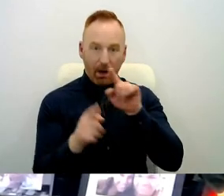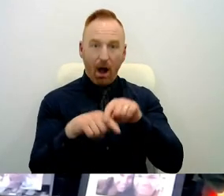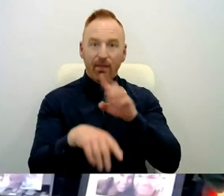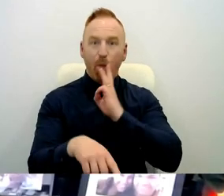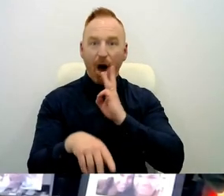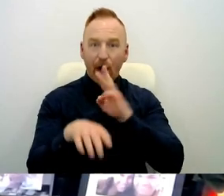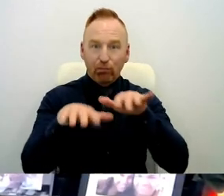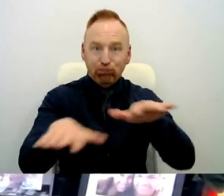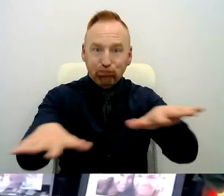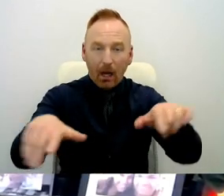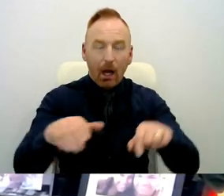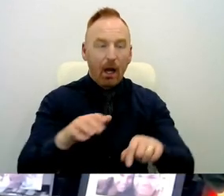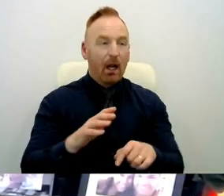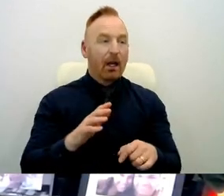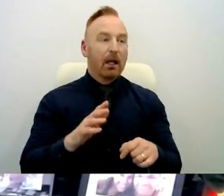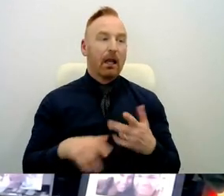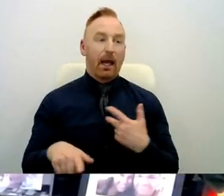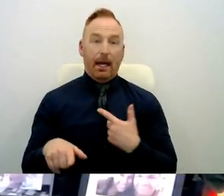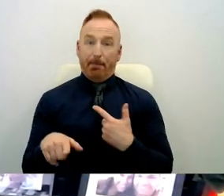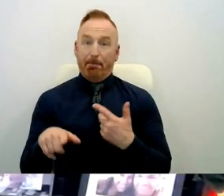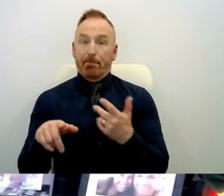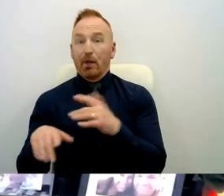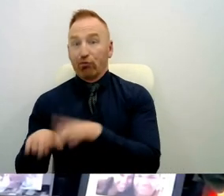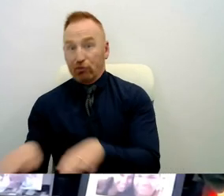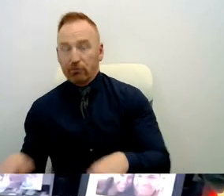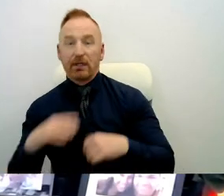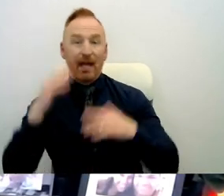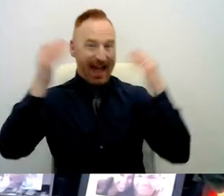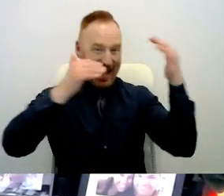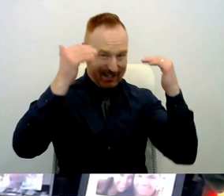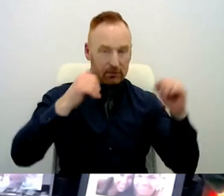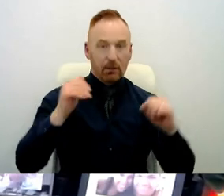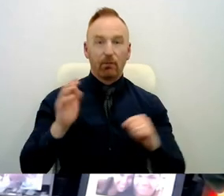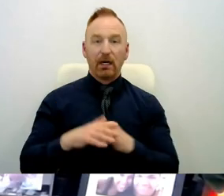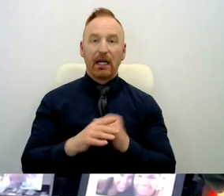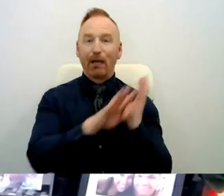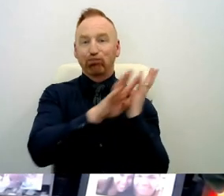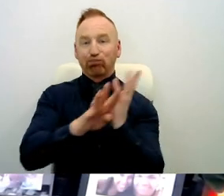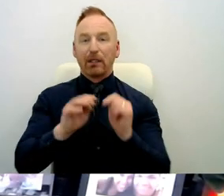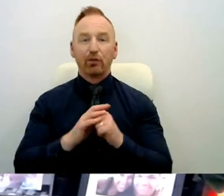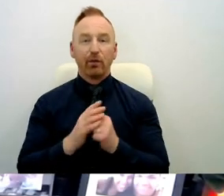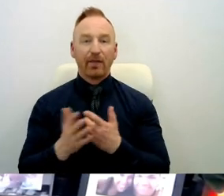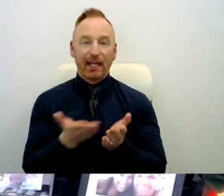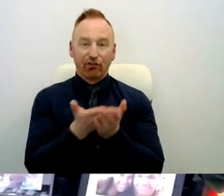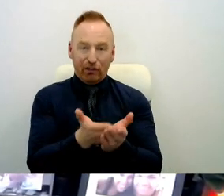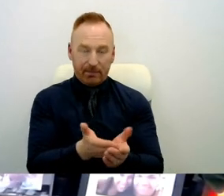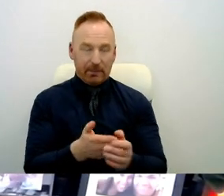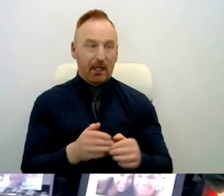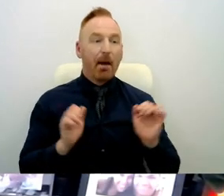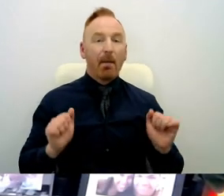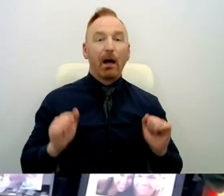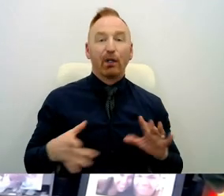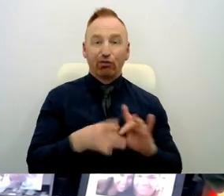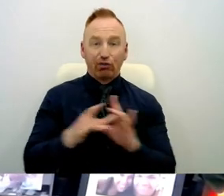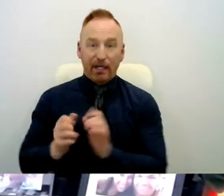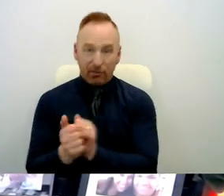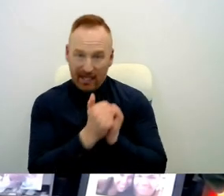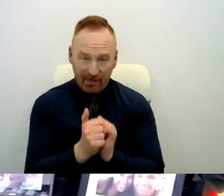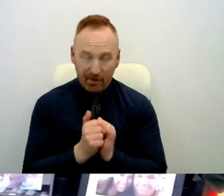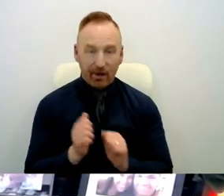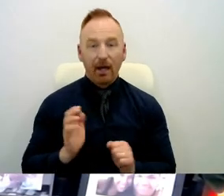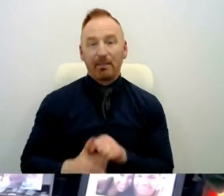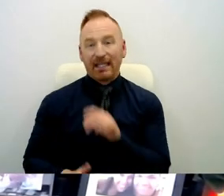enslaved adults and children were loaded into the holds of slave ships. Chained together side by side, left in their own waste for the